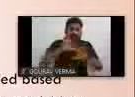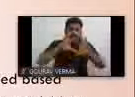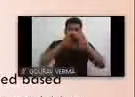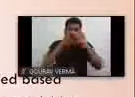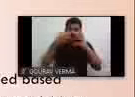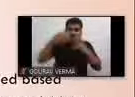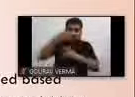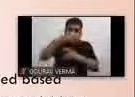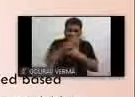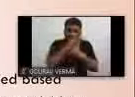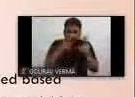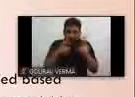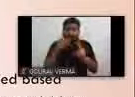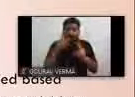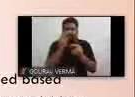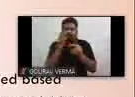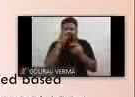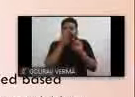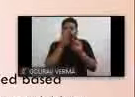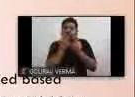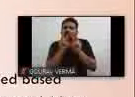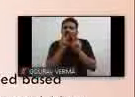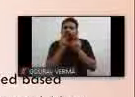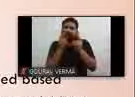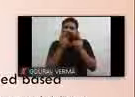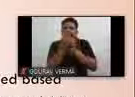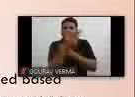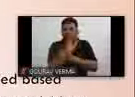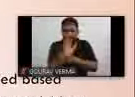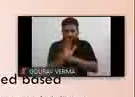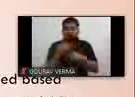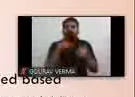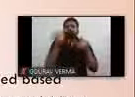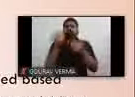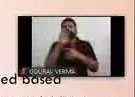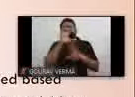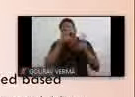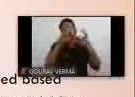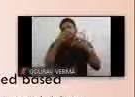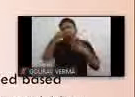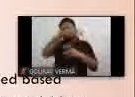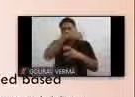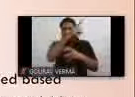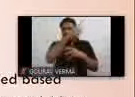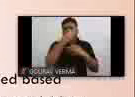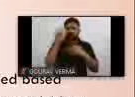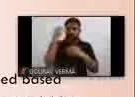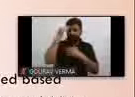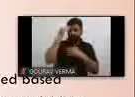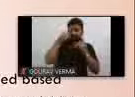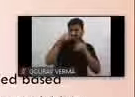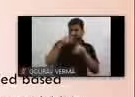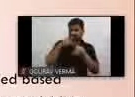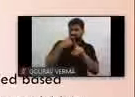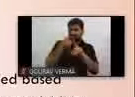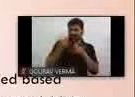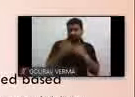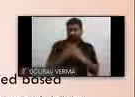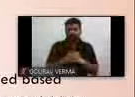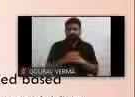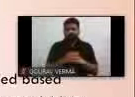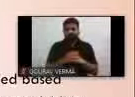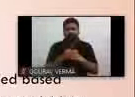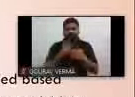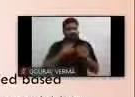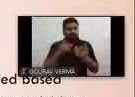sa interpretation alag ho jata hai. Jaise kisi desh mein somewhere it's known as the services